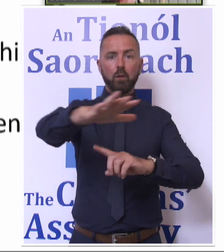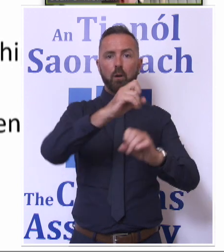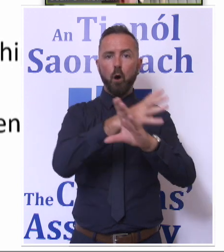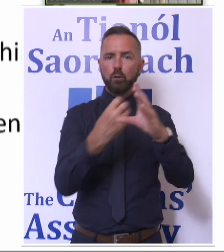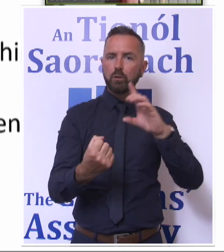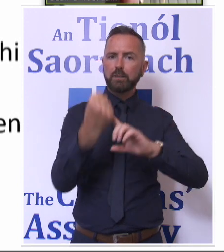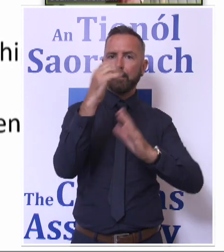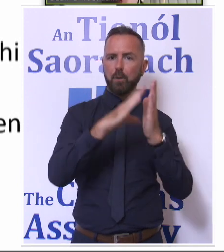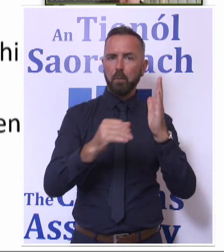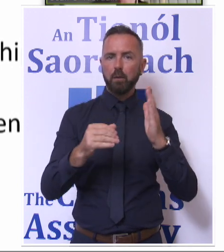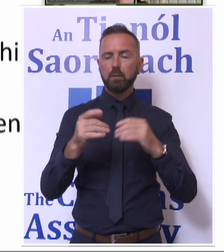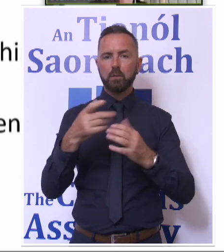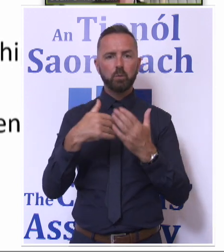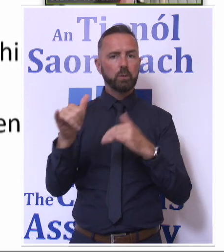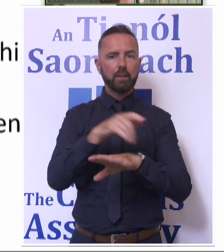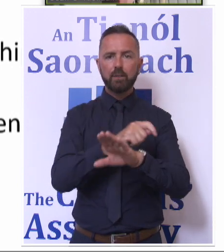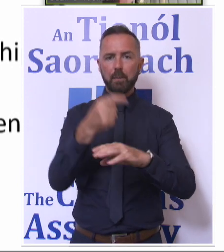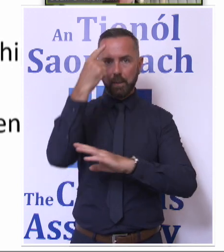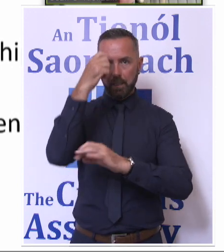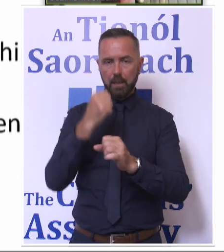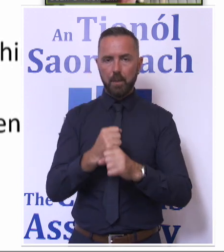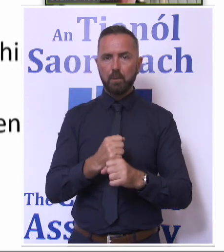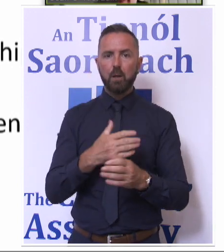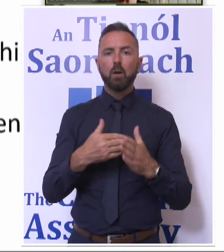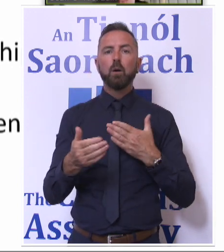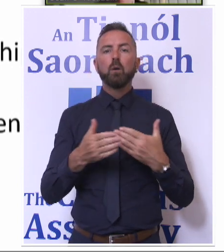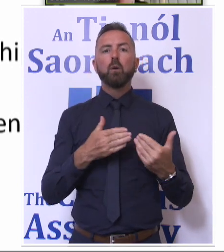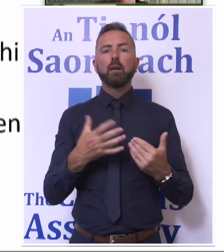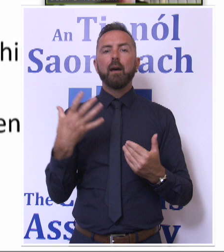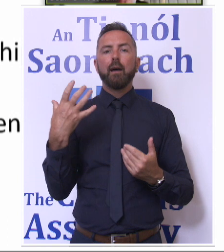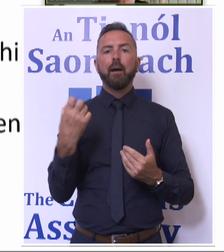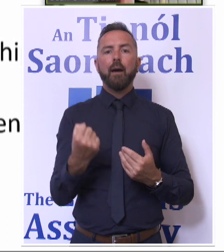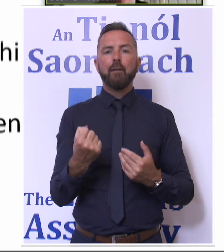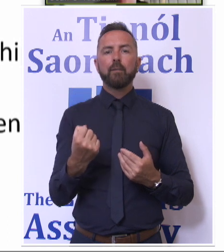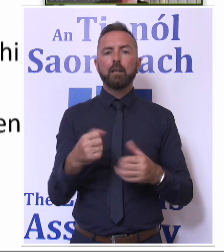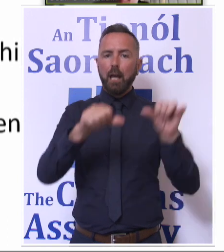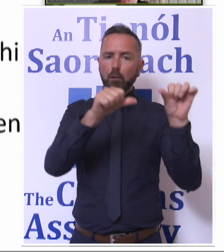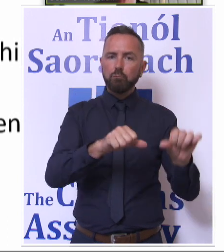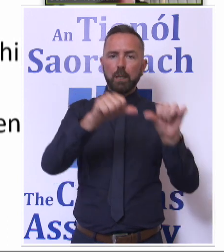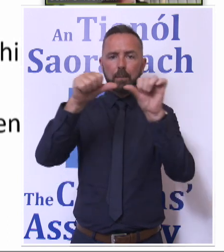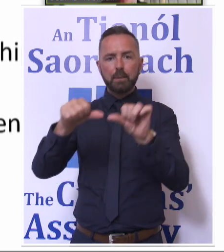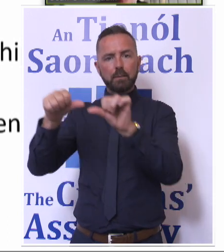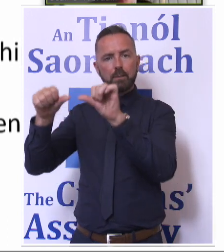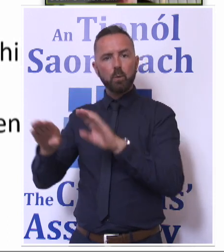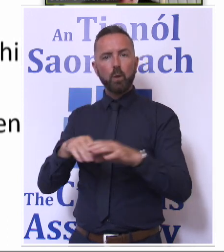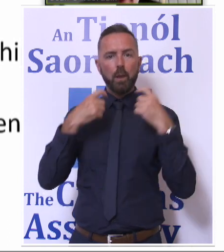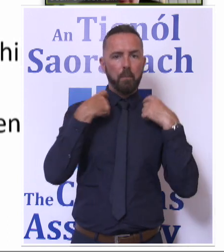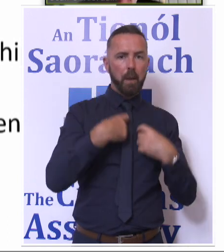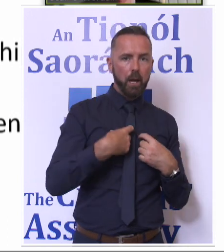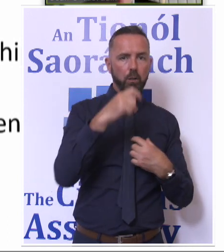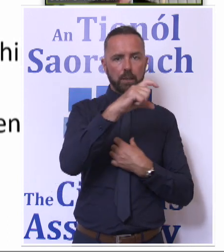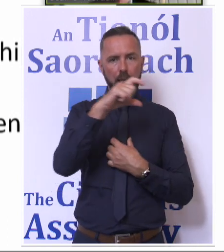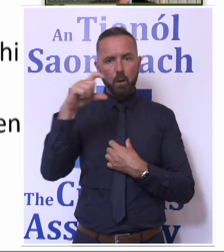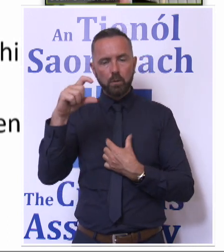models of mayoral government, whatever type you might be talking about, is having agreement between the mayors, the relevant